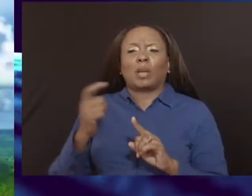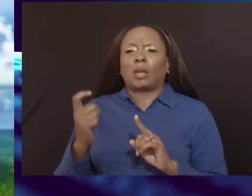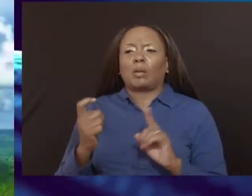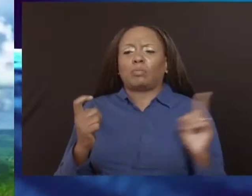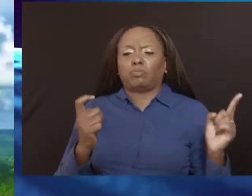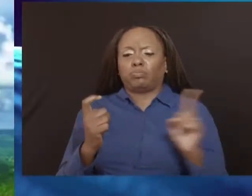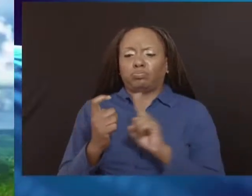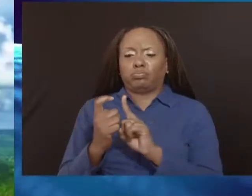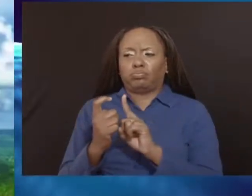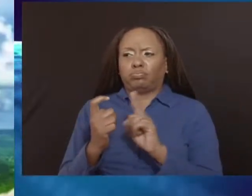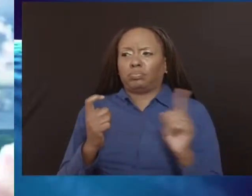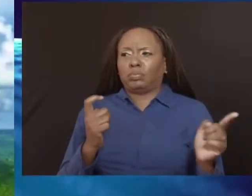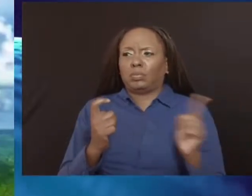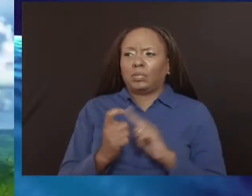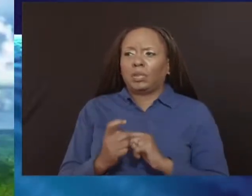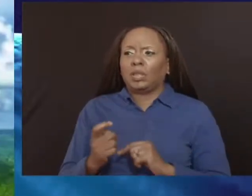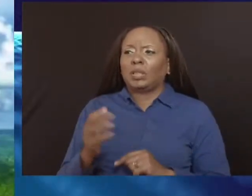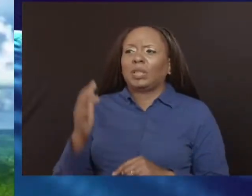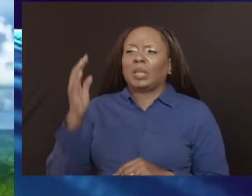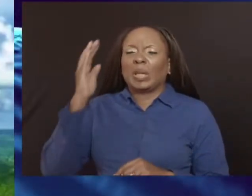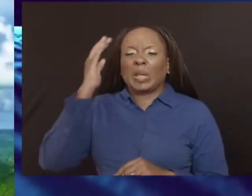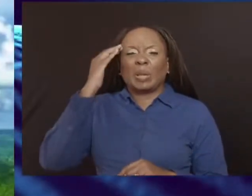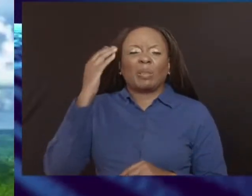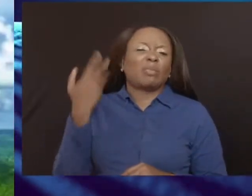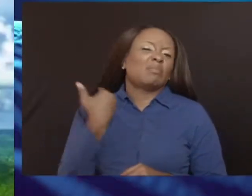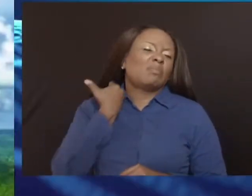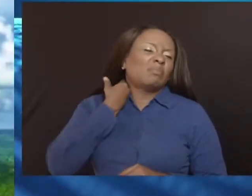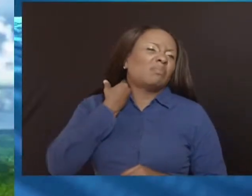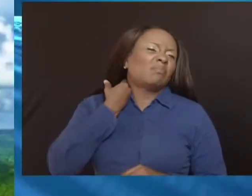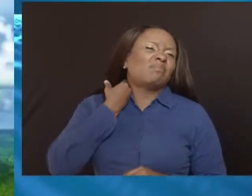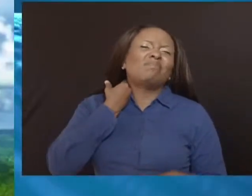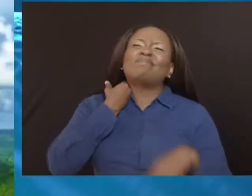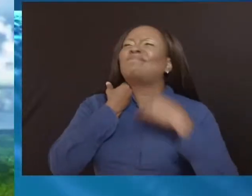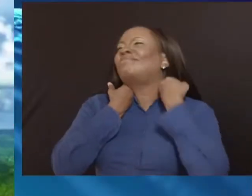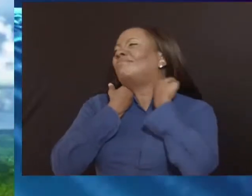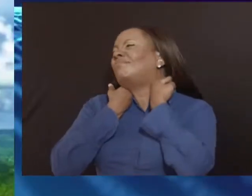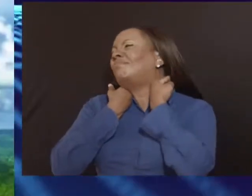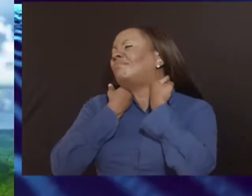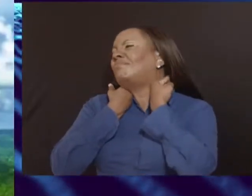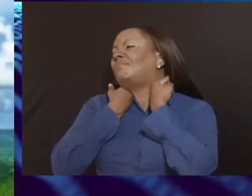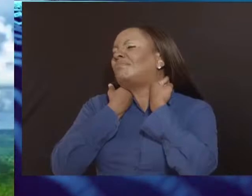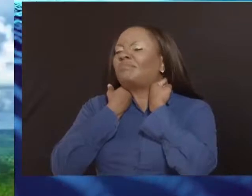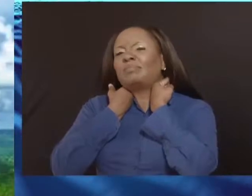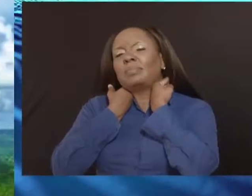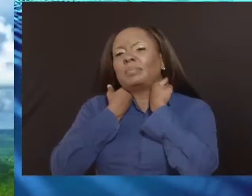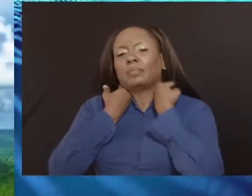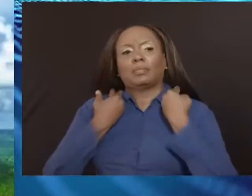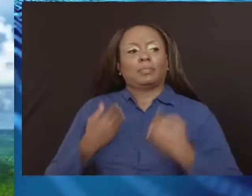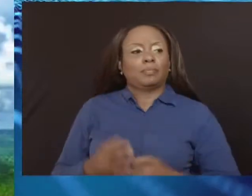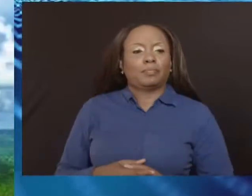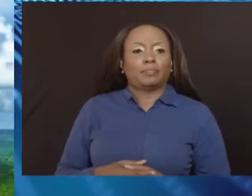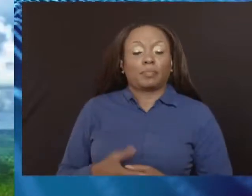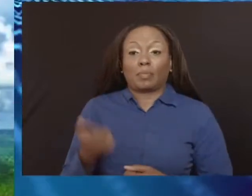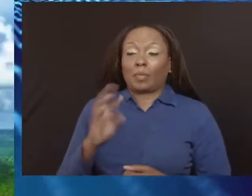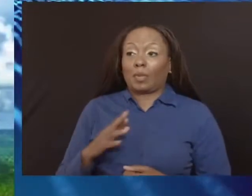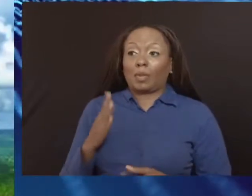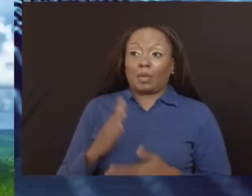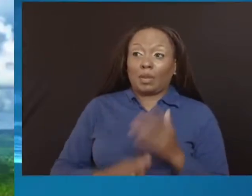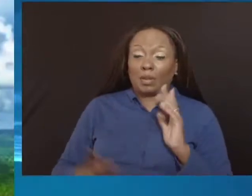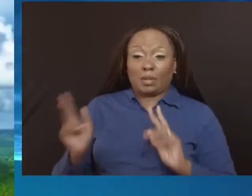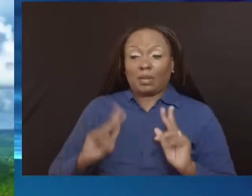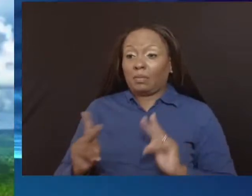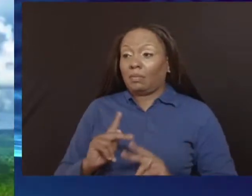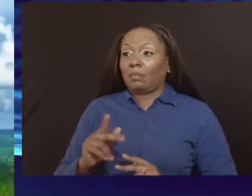than normal, where what we do at home, the back of the hand test, or some persons may not even present with an